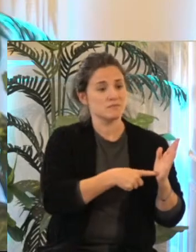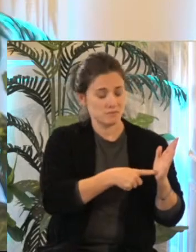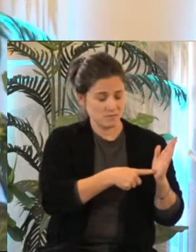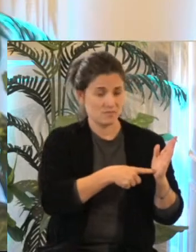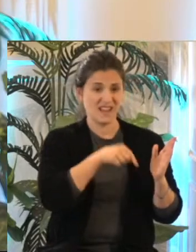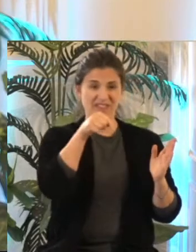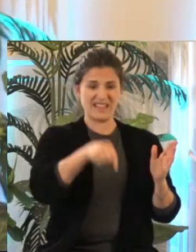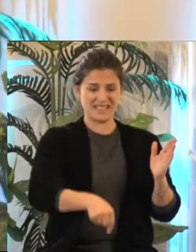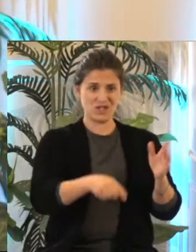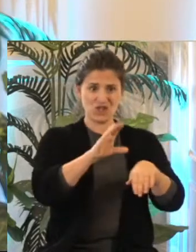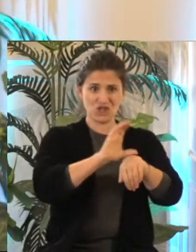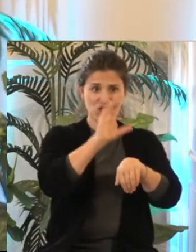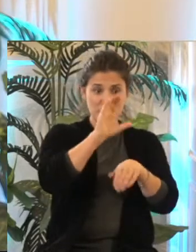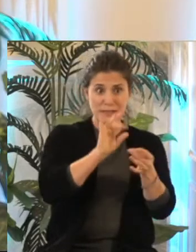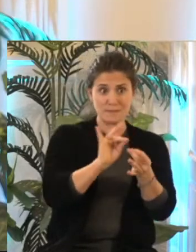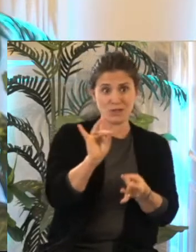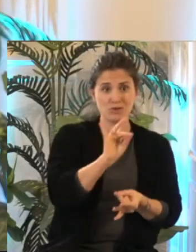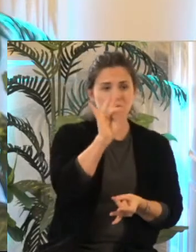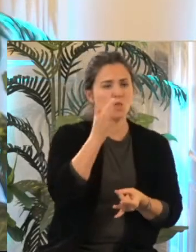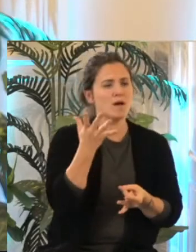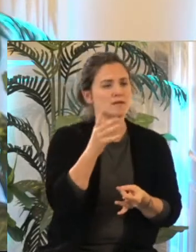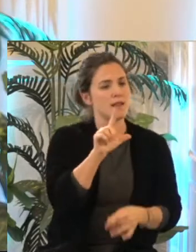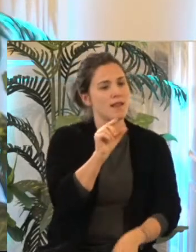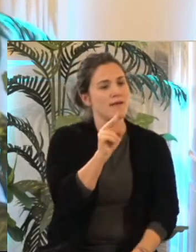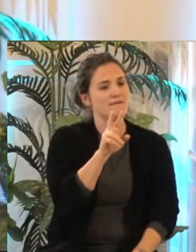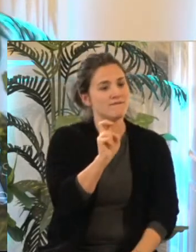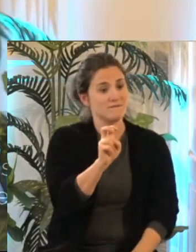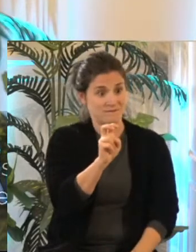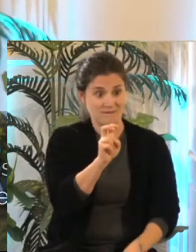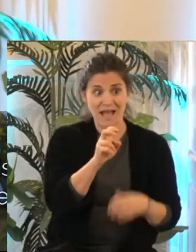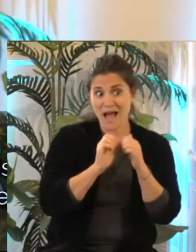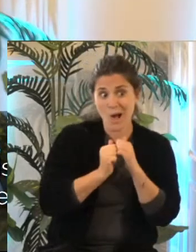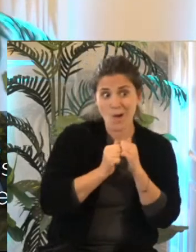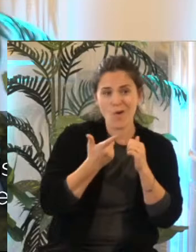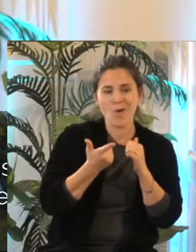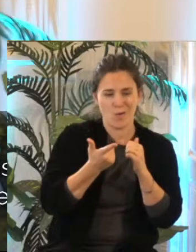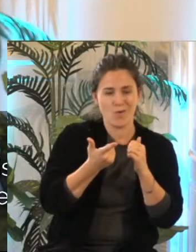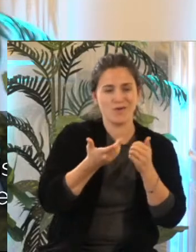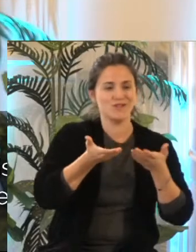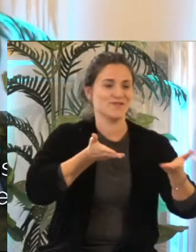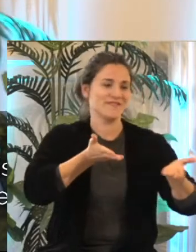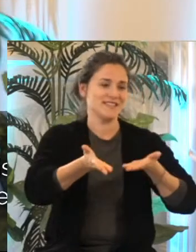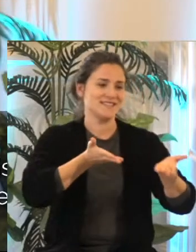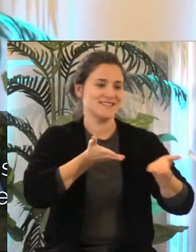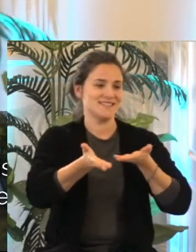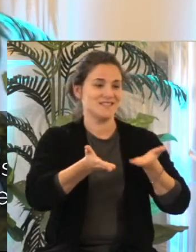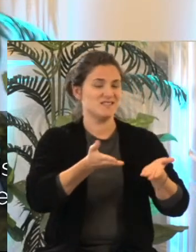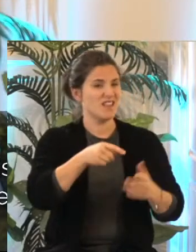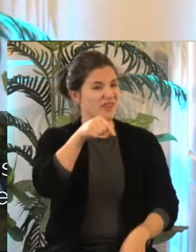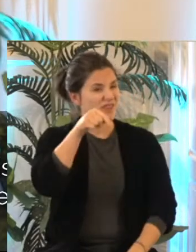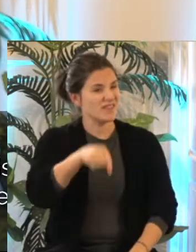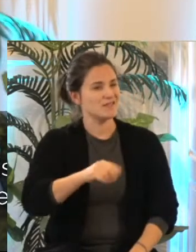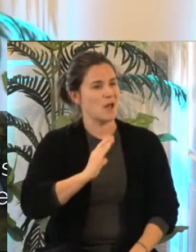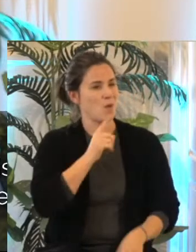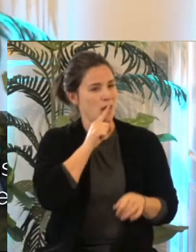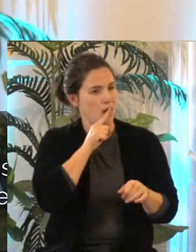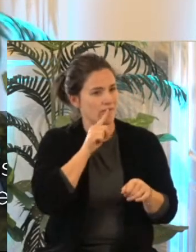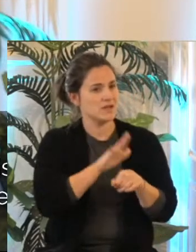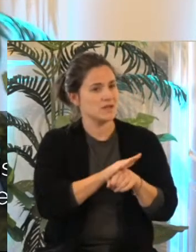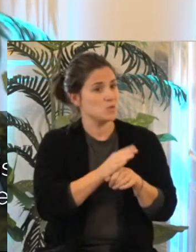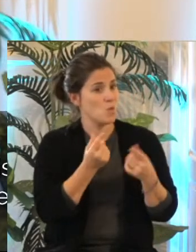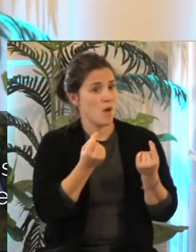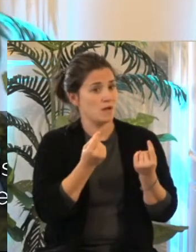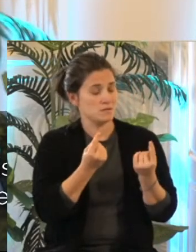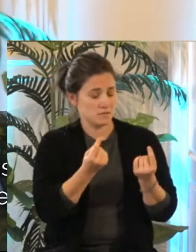is the spirit of this church, and service is its law. This is our great covenant, to